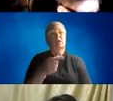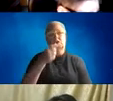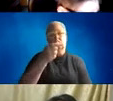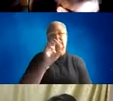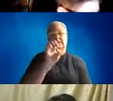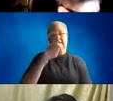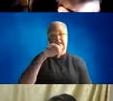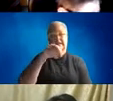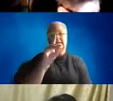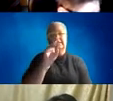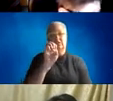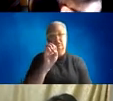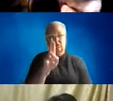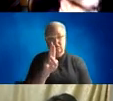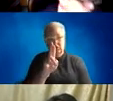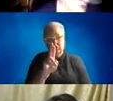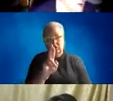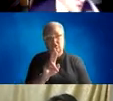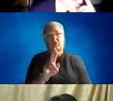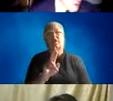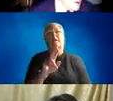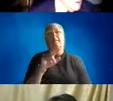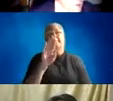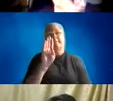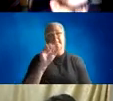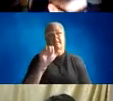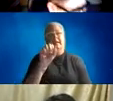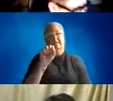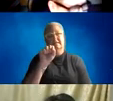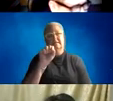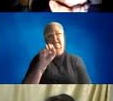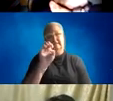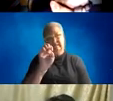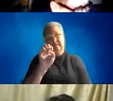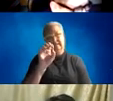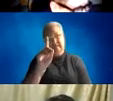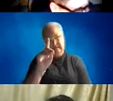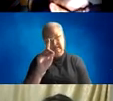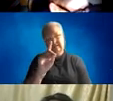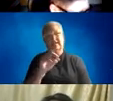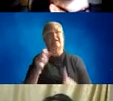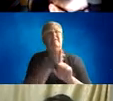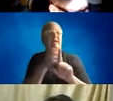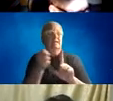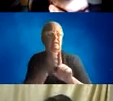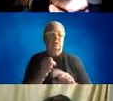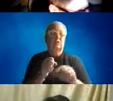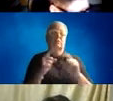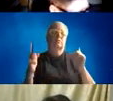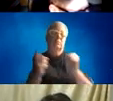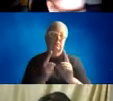at number 11, it was for cities, wasn't it? So people in rural areas are not covered by that. So I think it's good